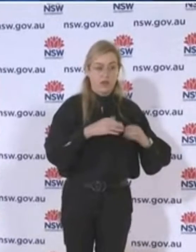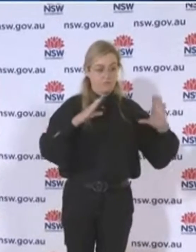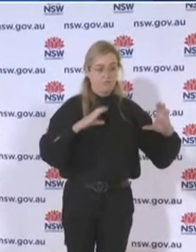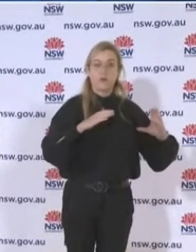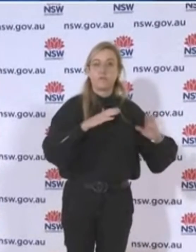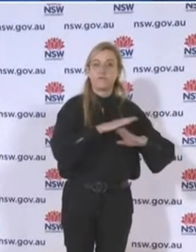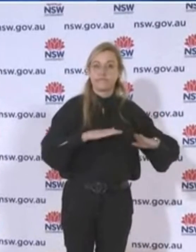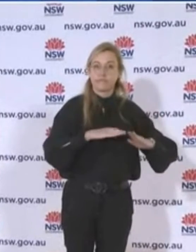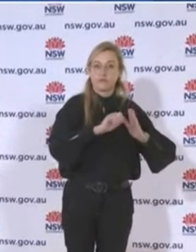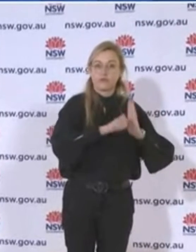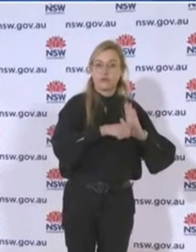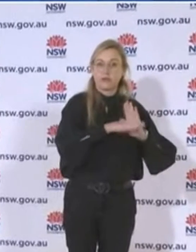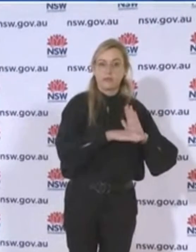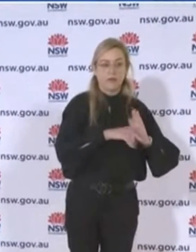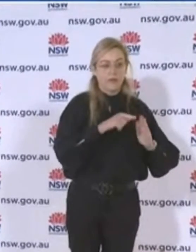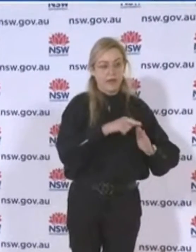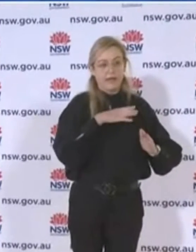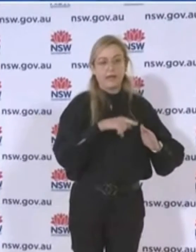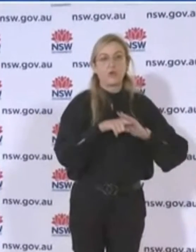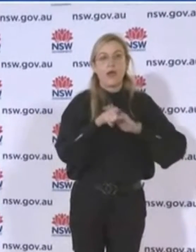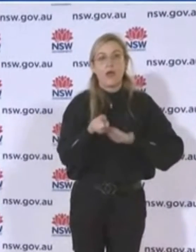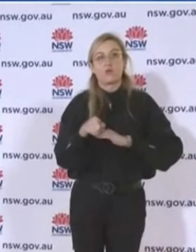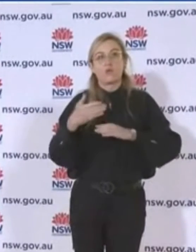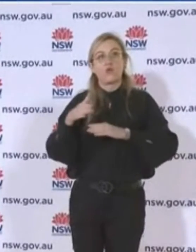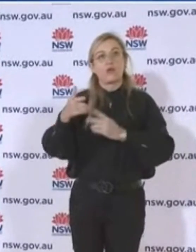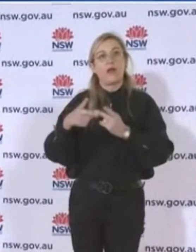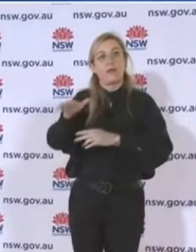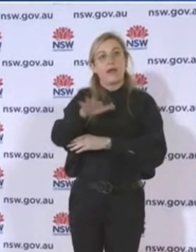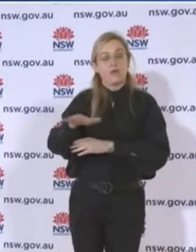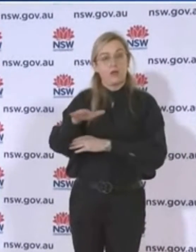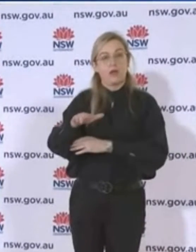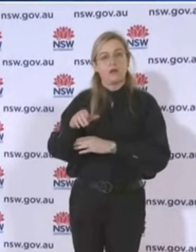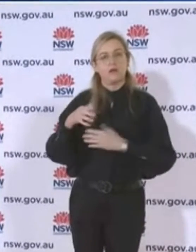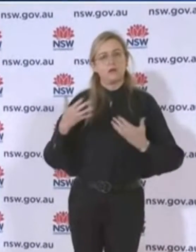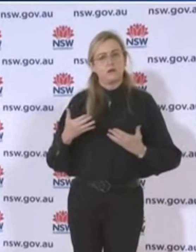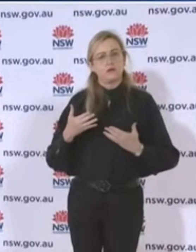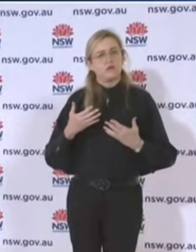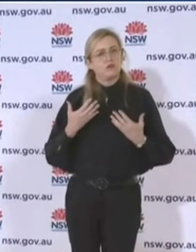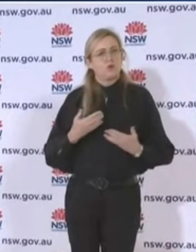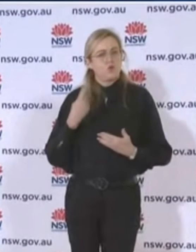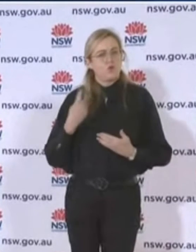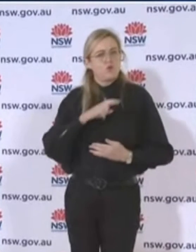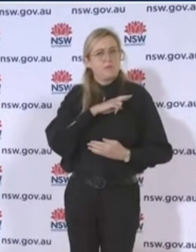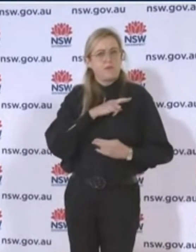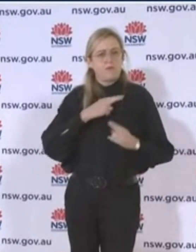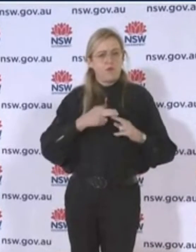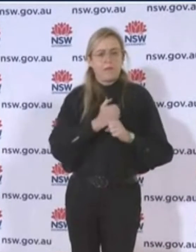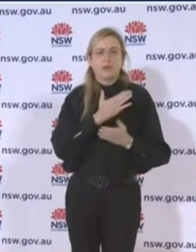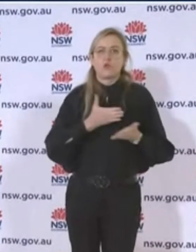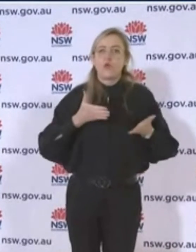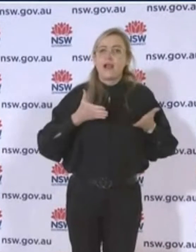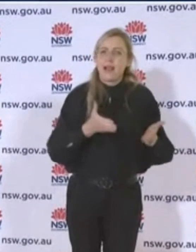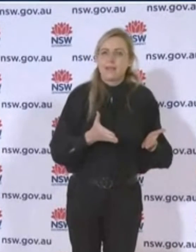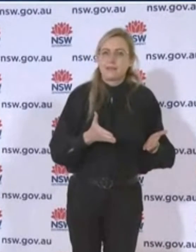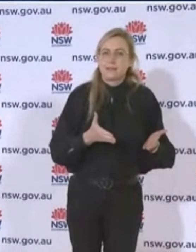Where does the legal liability lie for the employer to have somebody on site who does not show proof of at